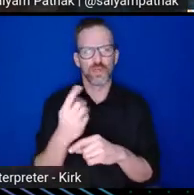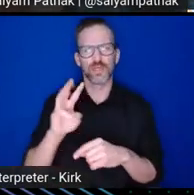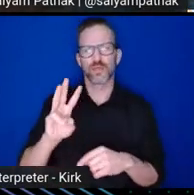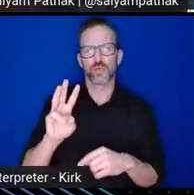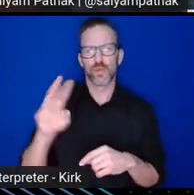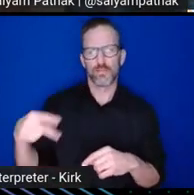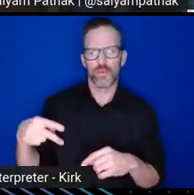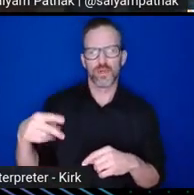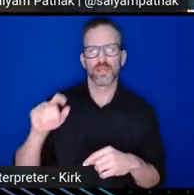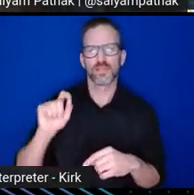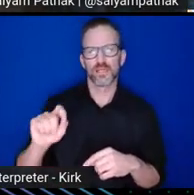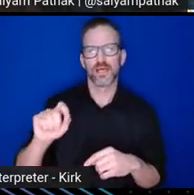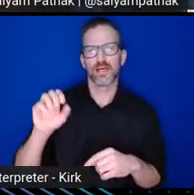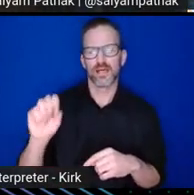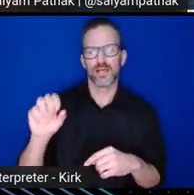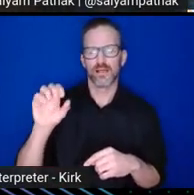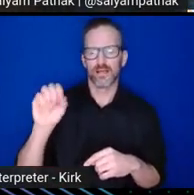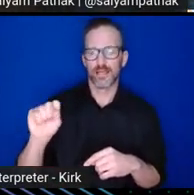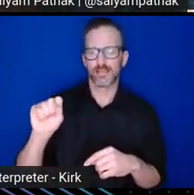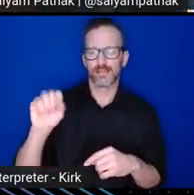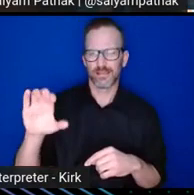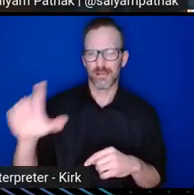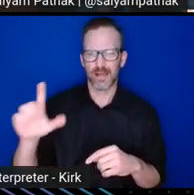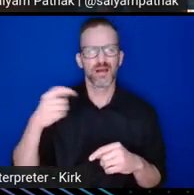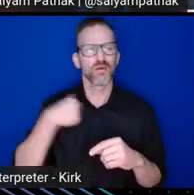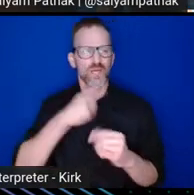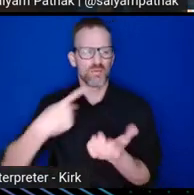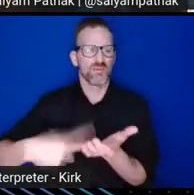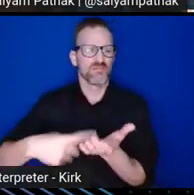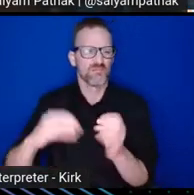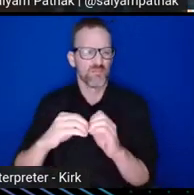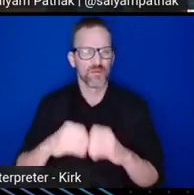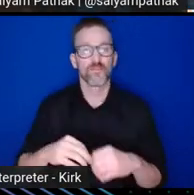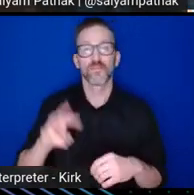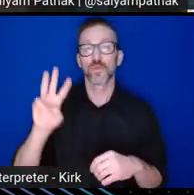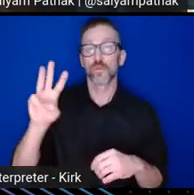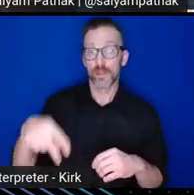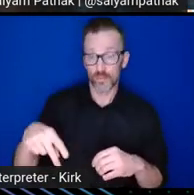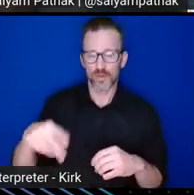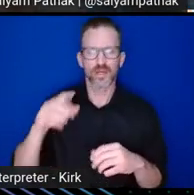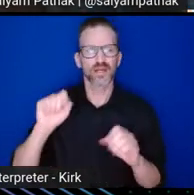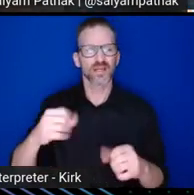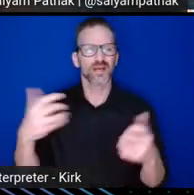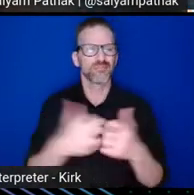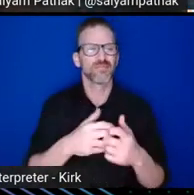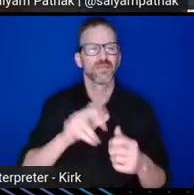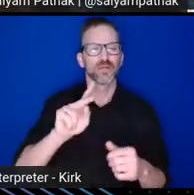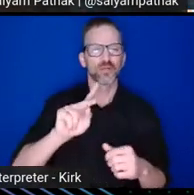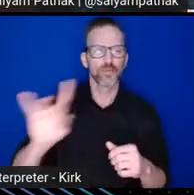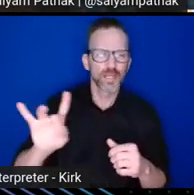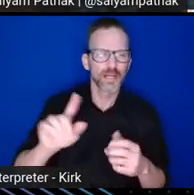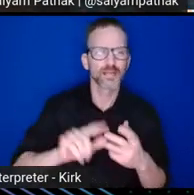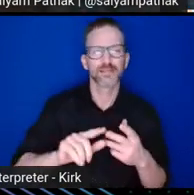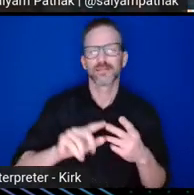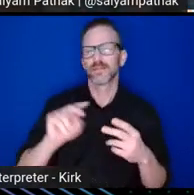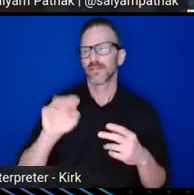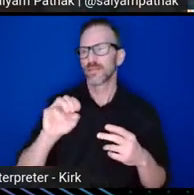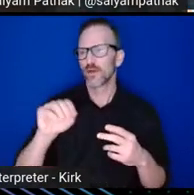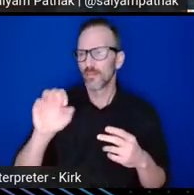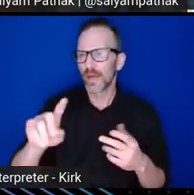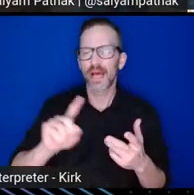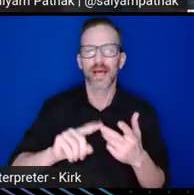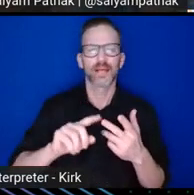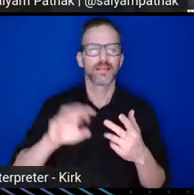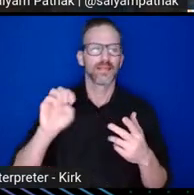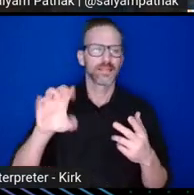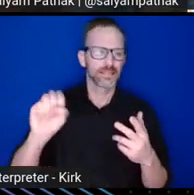waypoint.htcl, which we'll discuss more about, obviously. It works with Kubernetes, ECS, Nomad, and other platforms. So basically what that